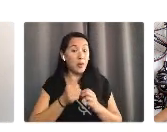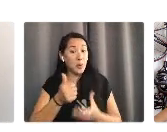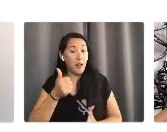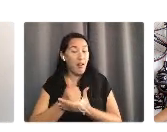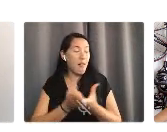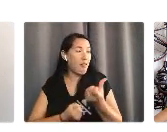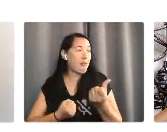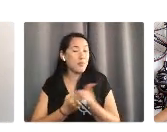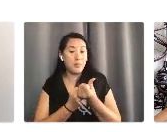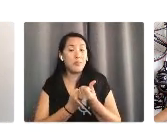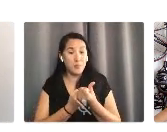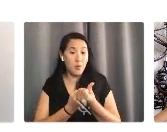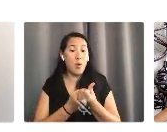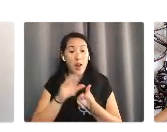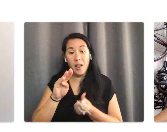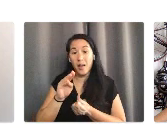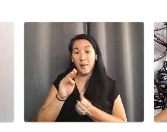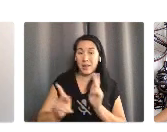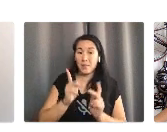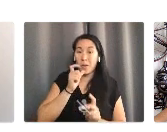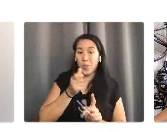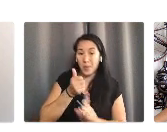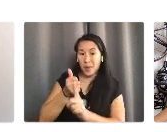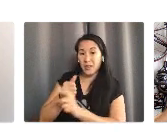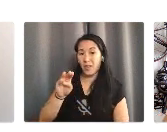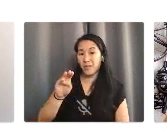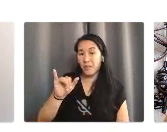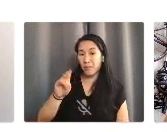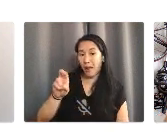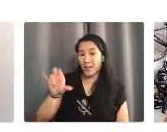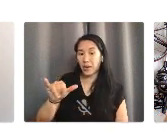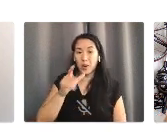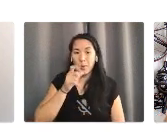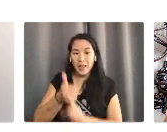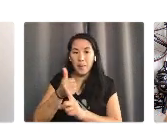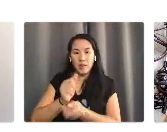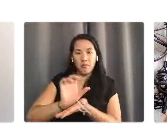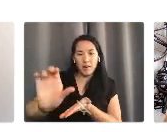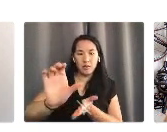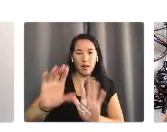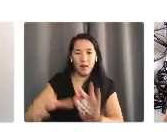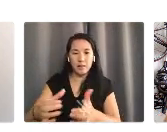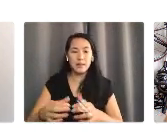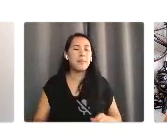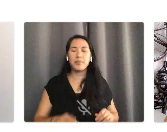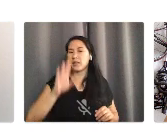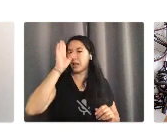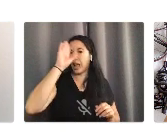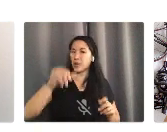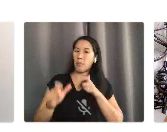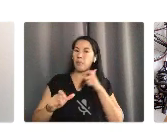support, the minority and the marginalized groups. Now, I know this is a big conversation and it's hard to kind of